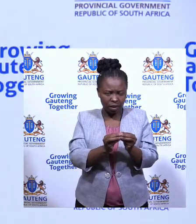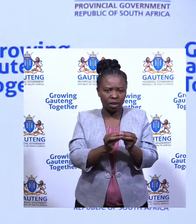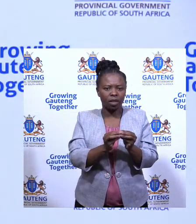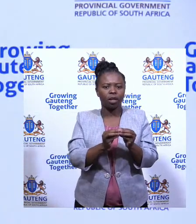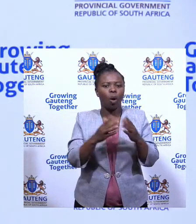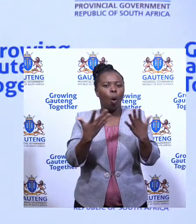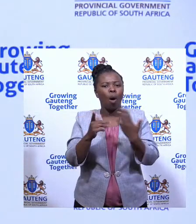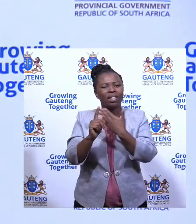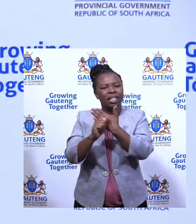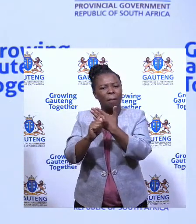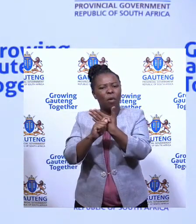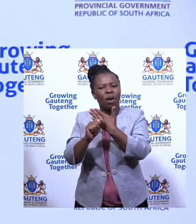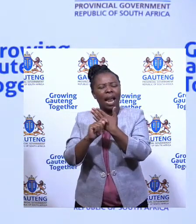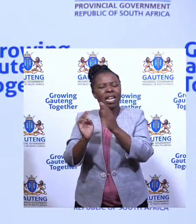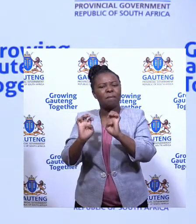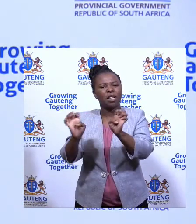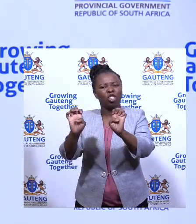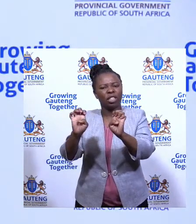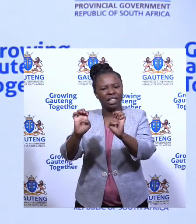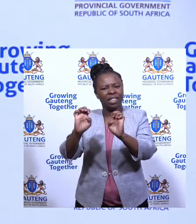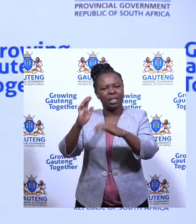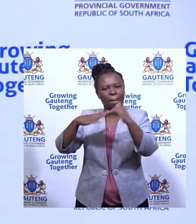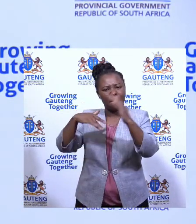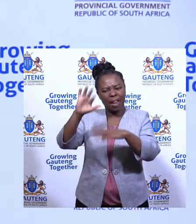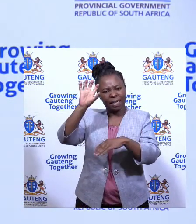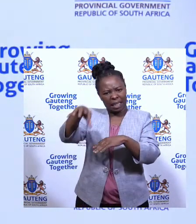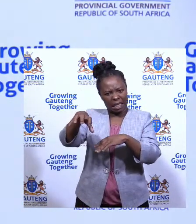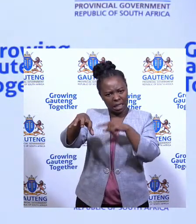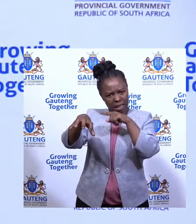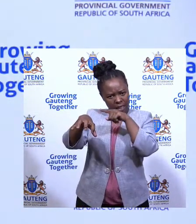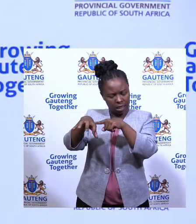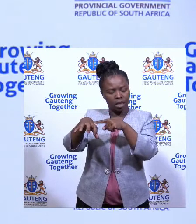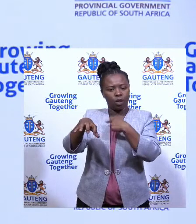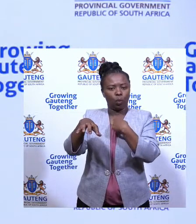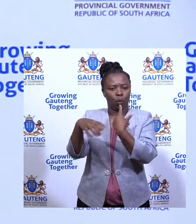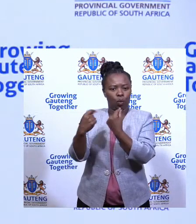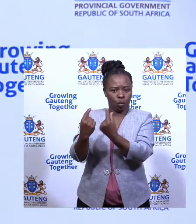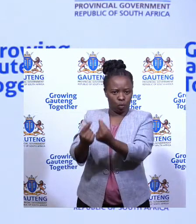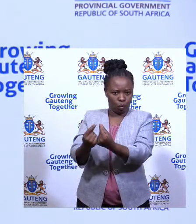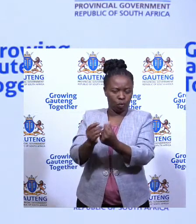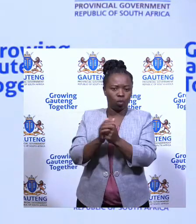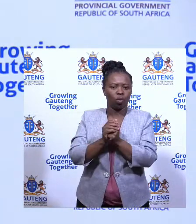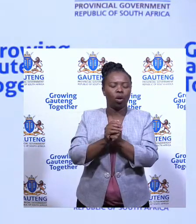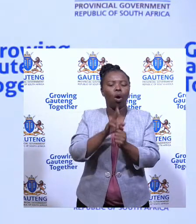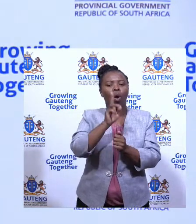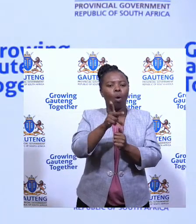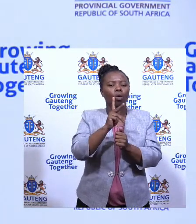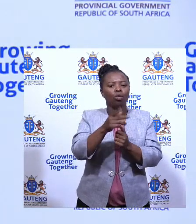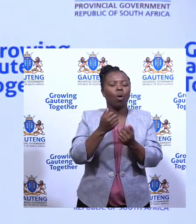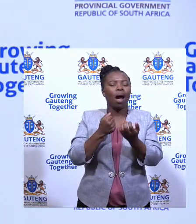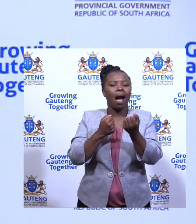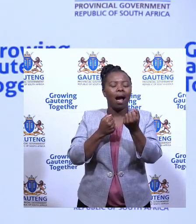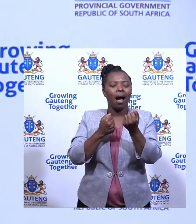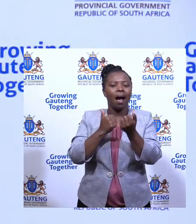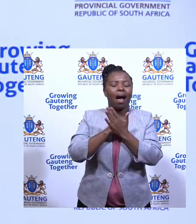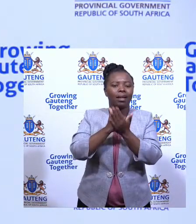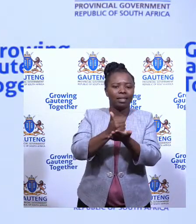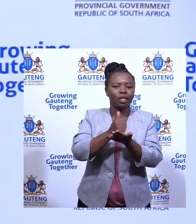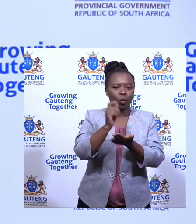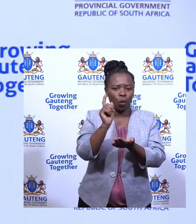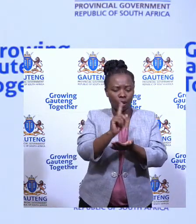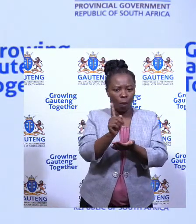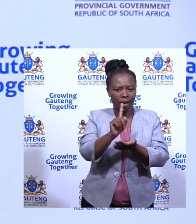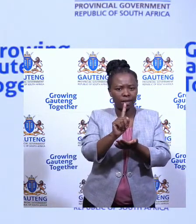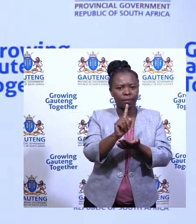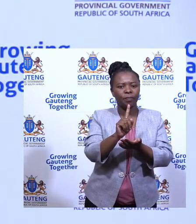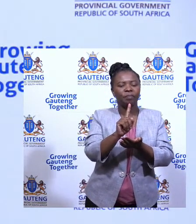temporary emergency structures. And very importantly, we're also assisting with the identification